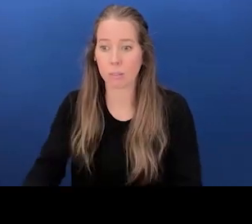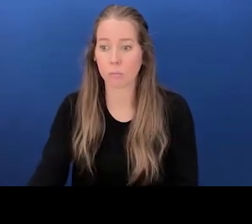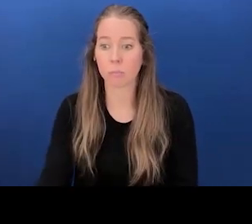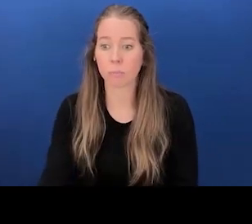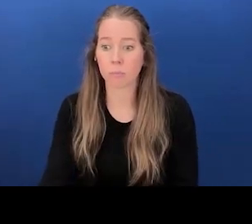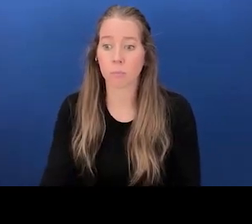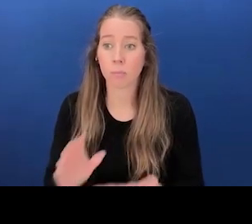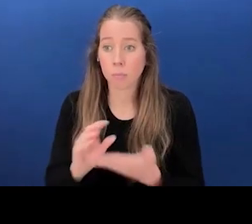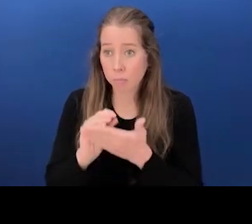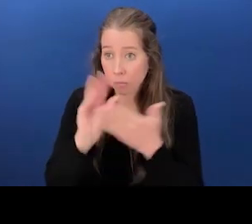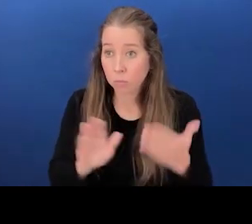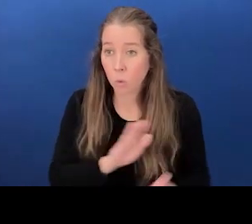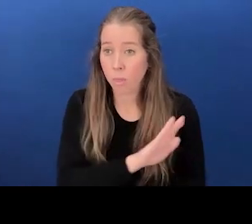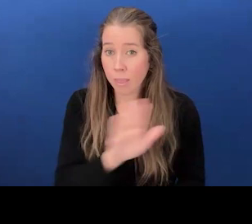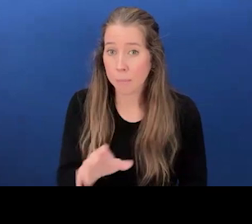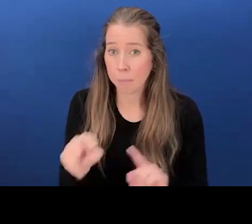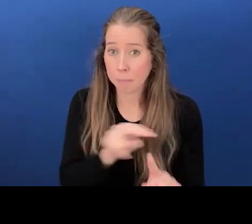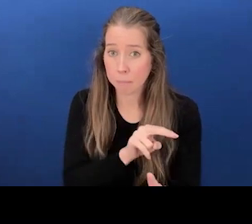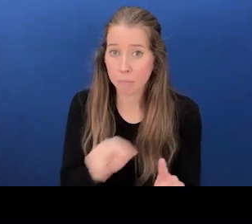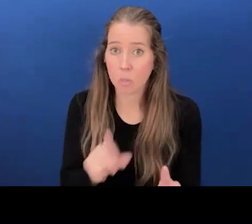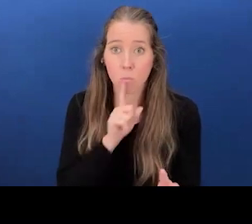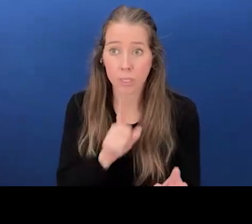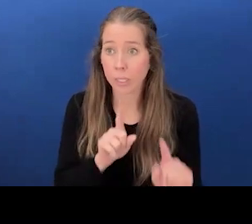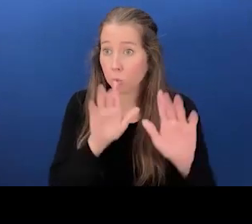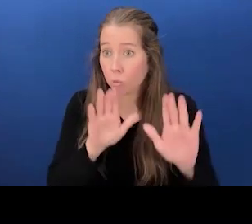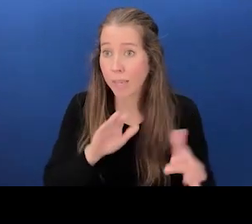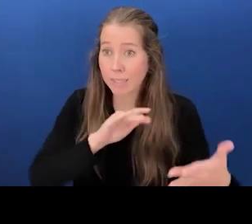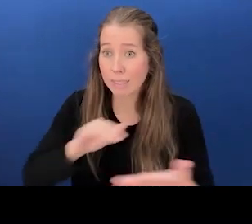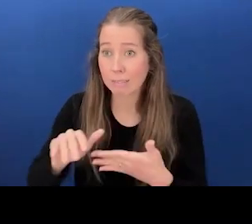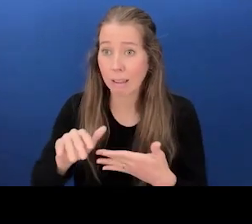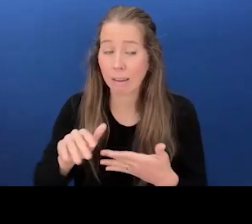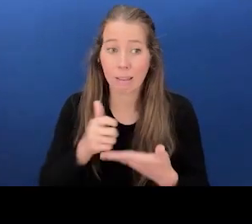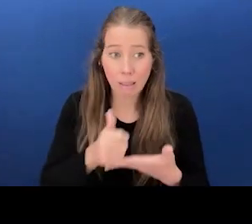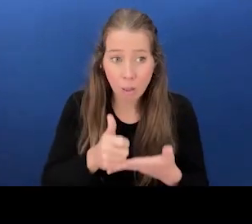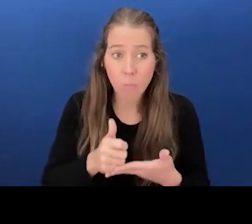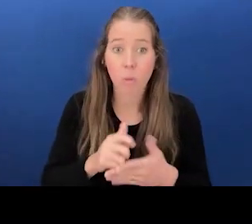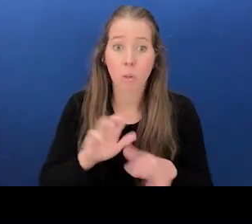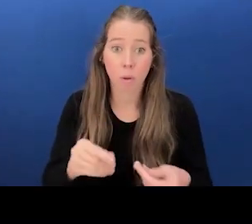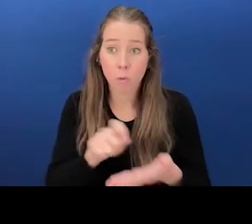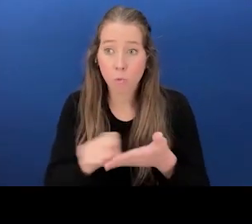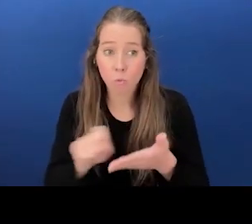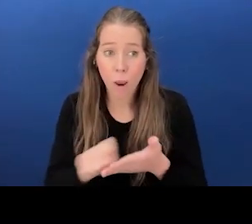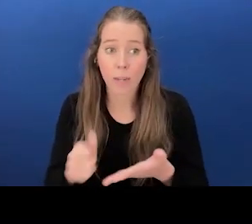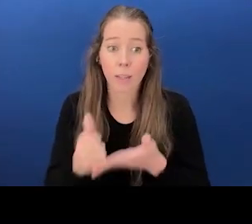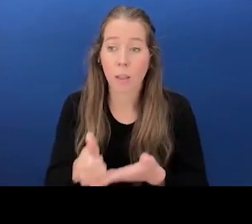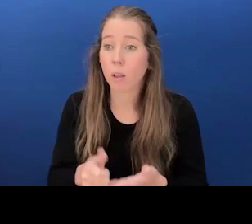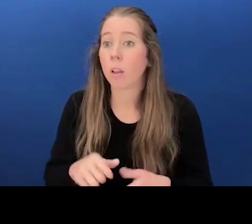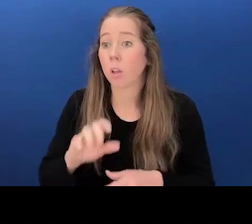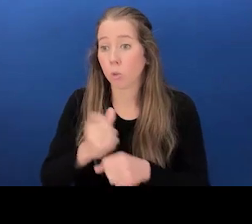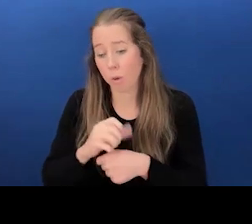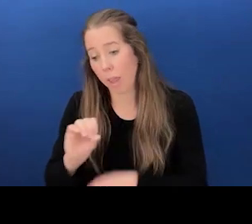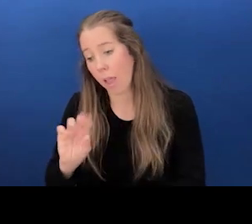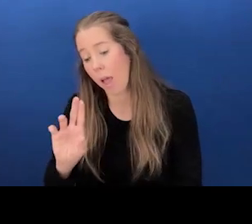From a student's perspective, it's a great study aid and it provides great writing assistant. It can generate outlines, correct grammar, and